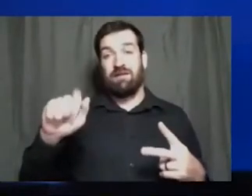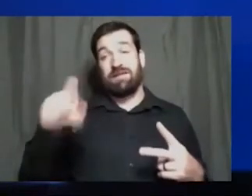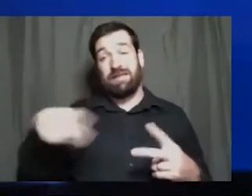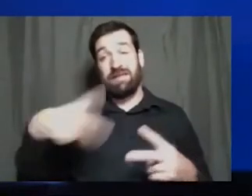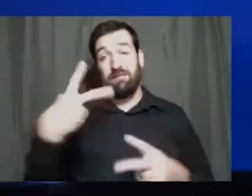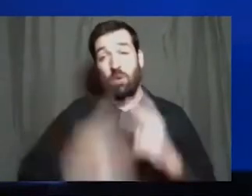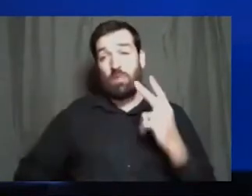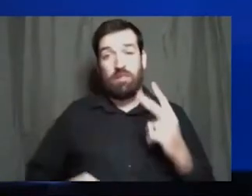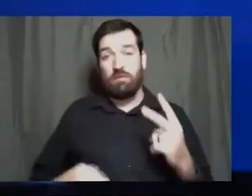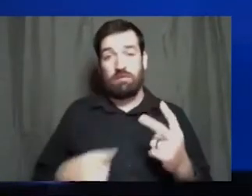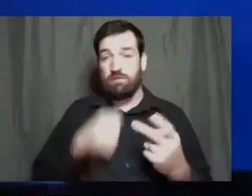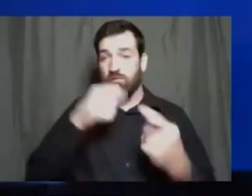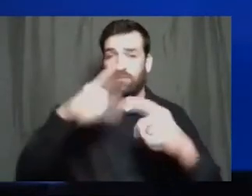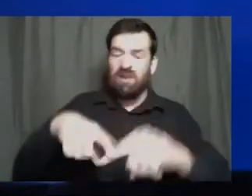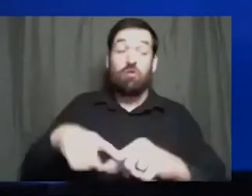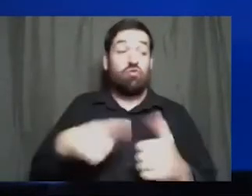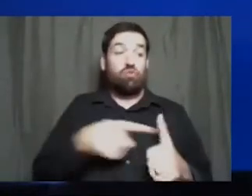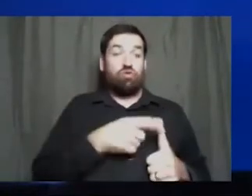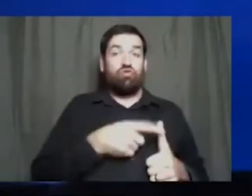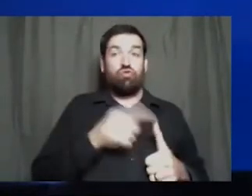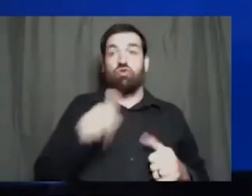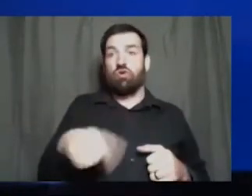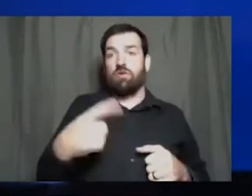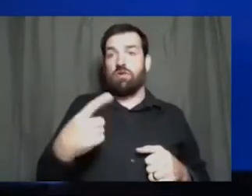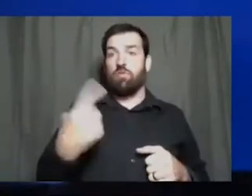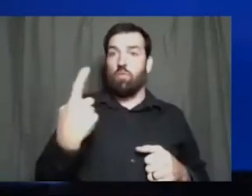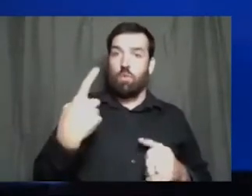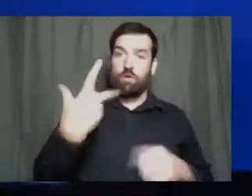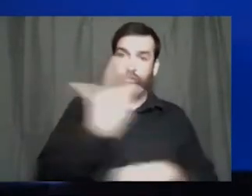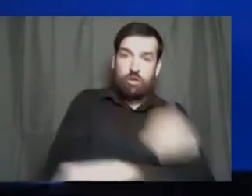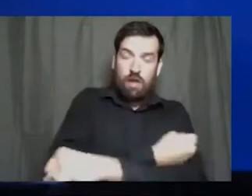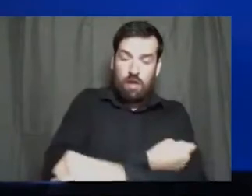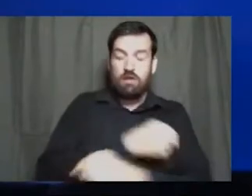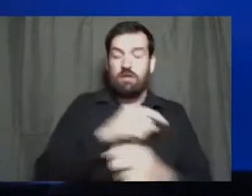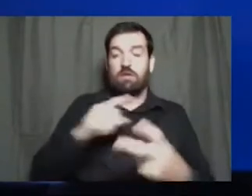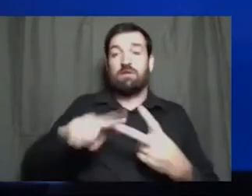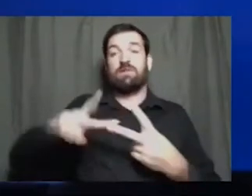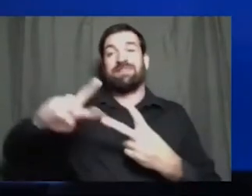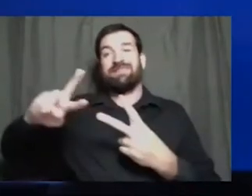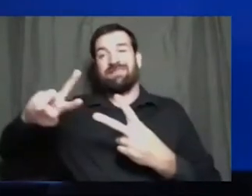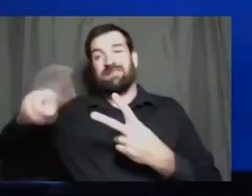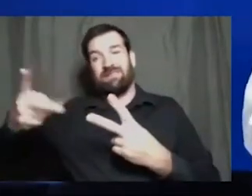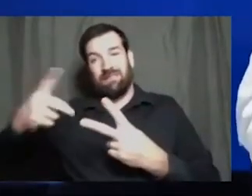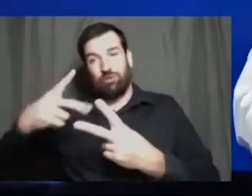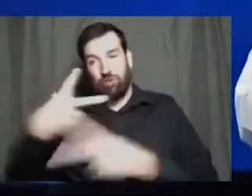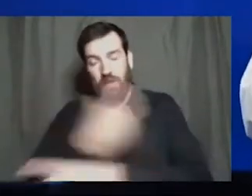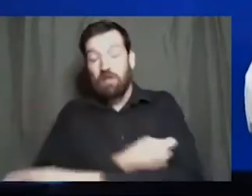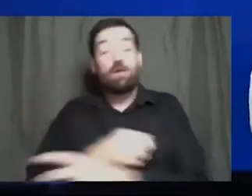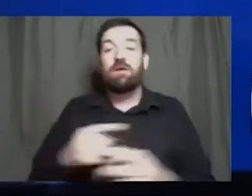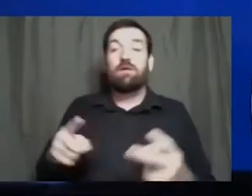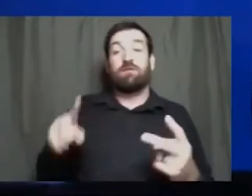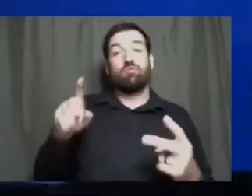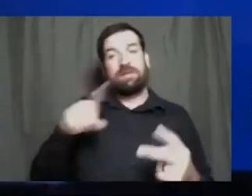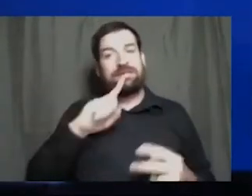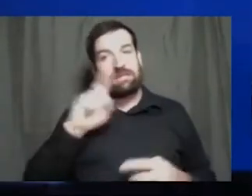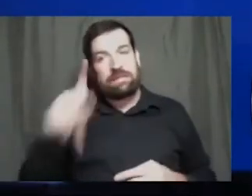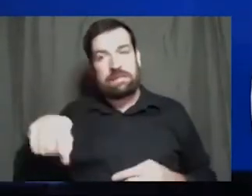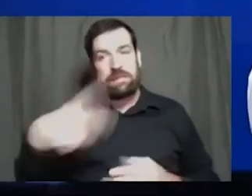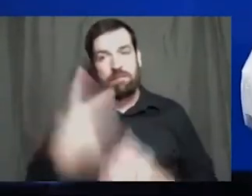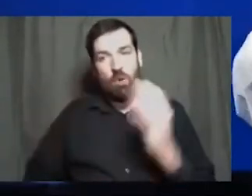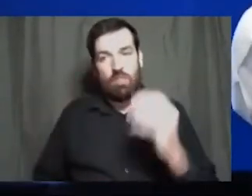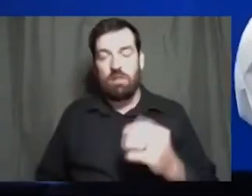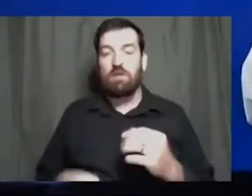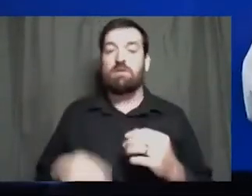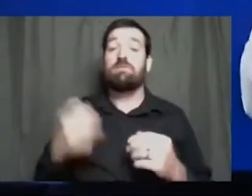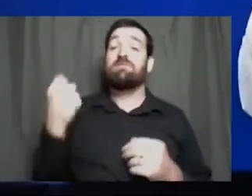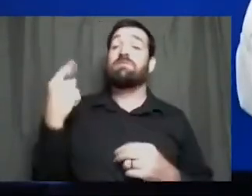original variant, you could get one shot and say after 2 weeks you're actually doing pretty well. You really have to have both shots. Second thing is it's an increase in numbers, but